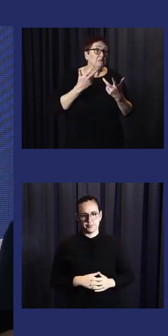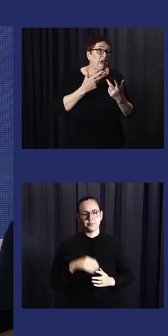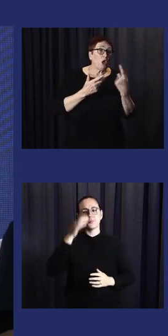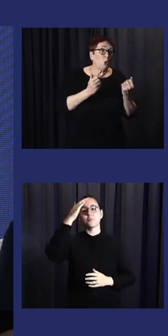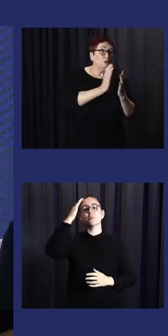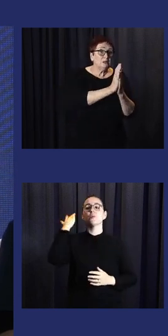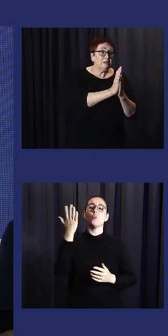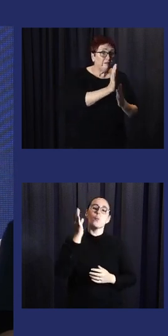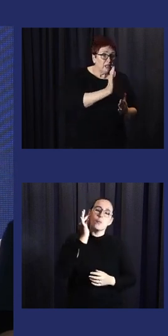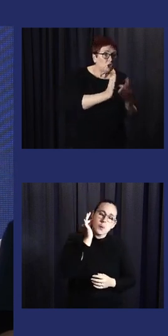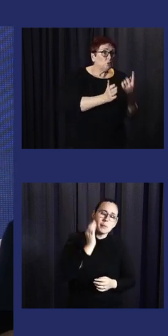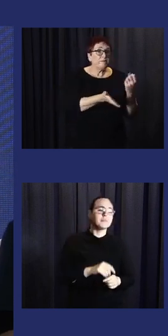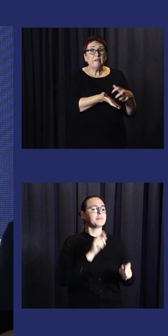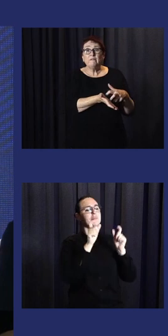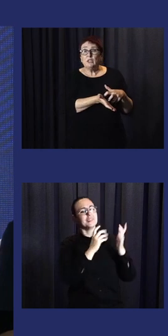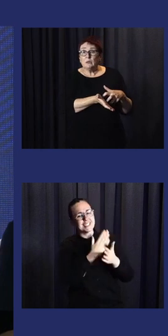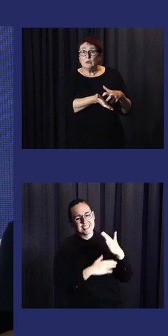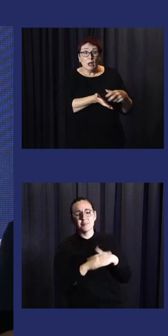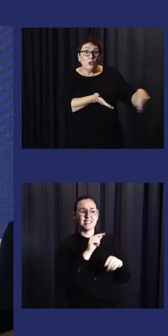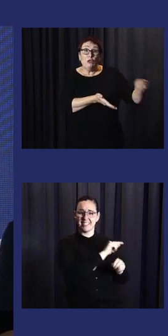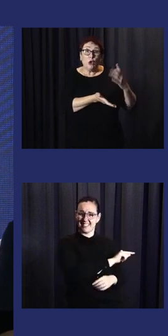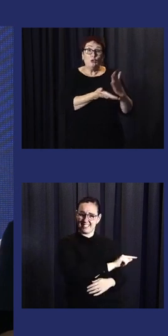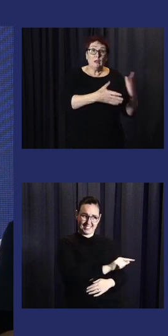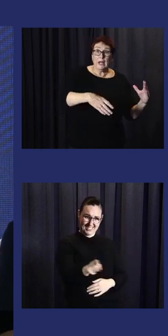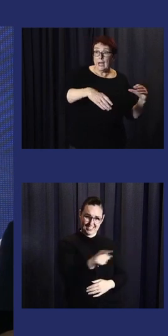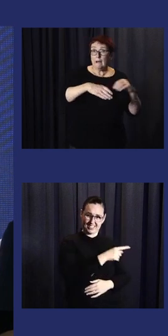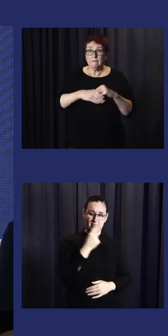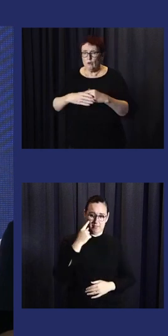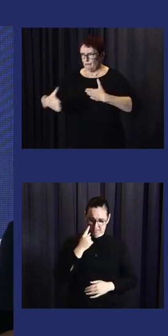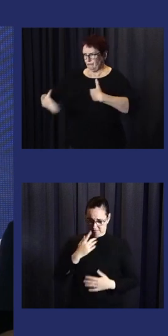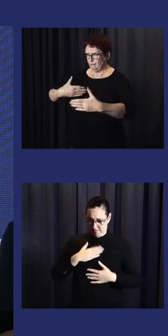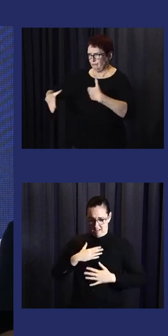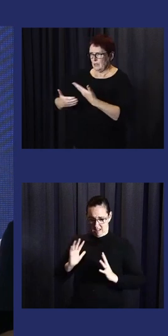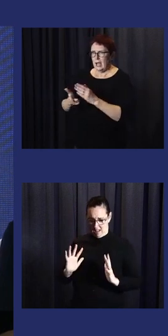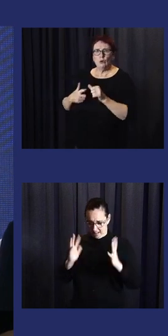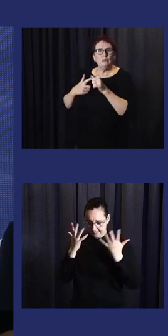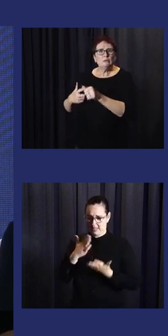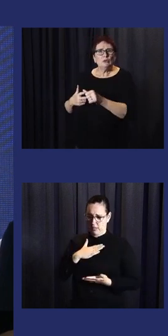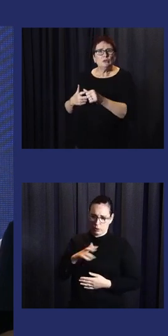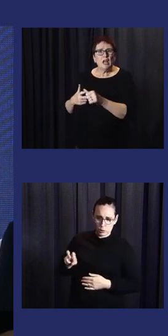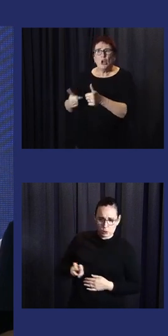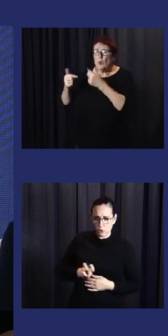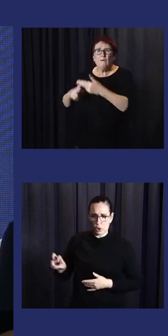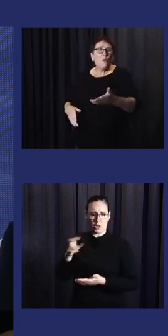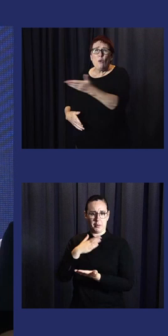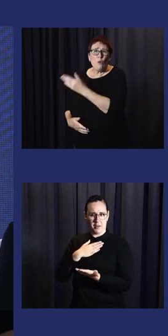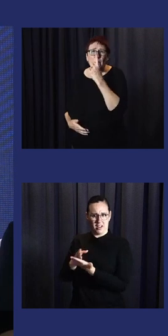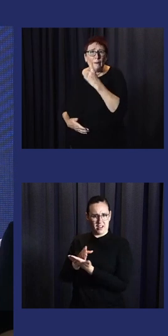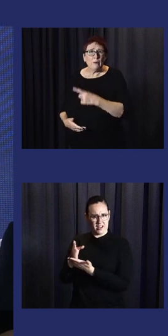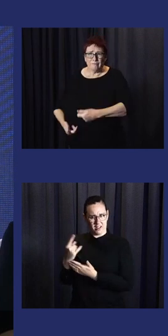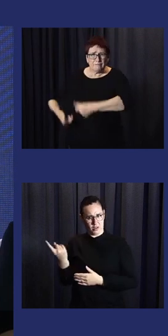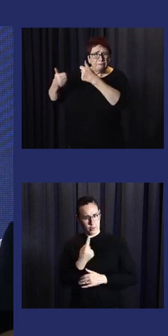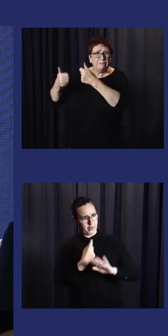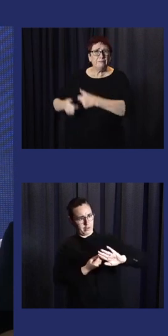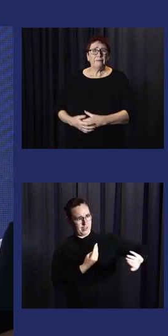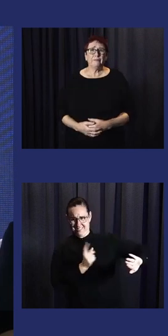these conditions participate in leading DRR initiatives, we all benefit. And